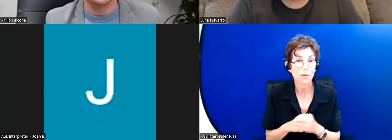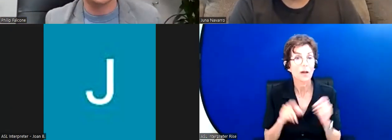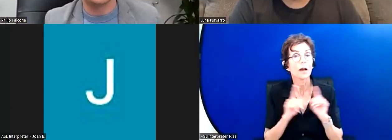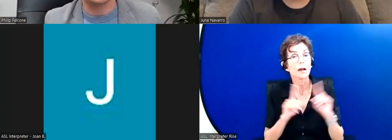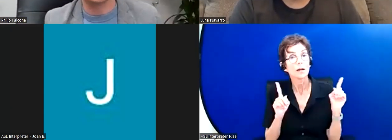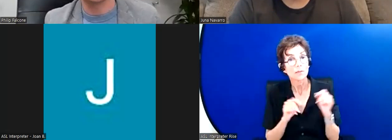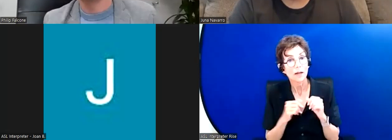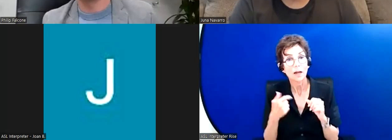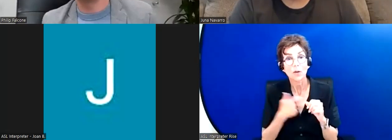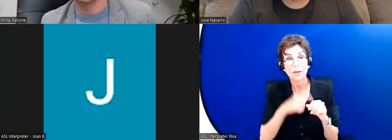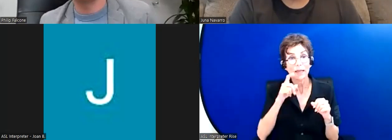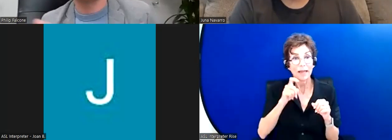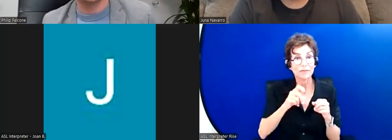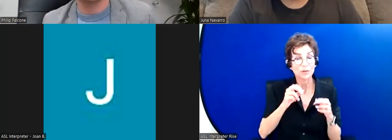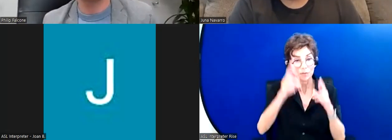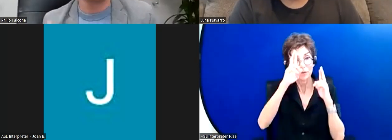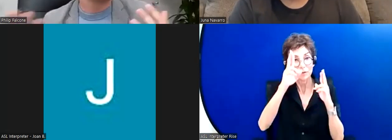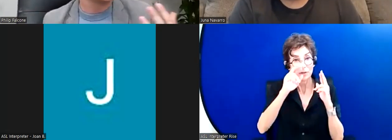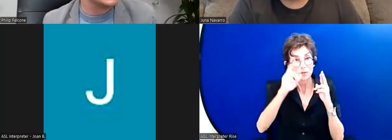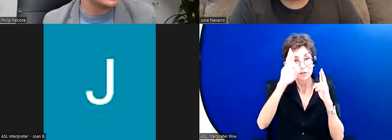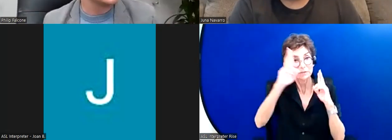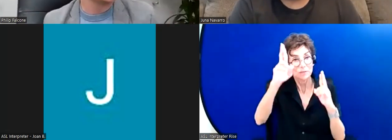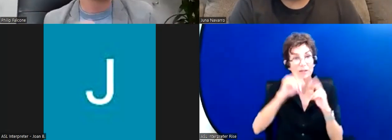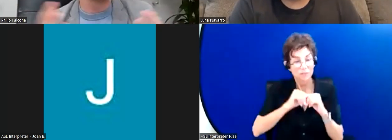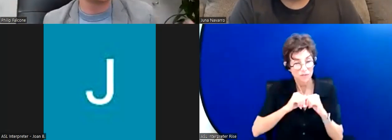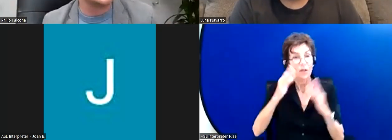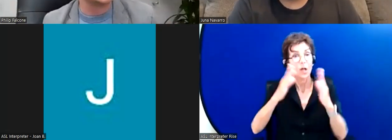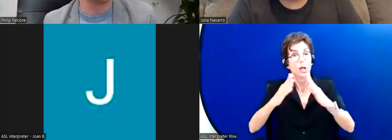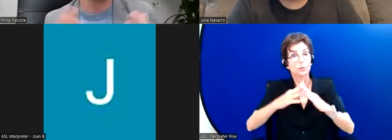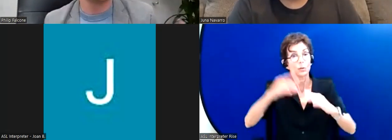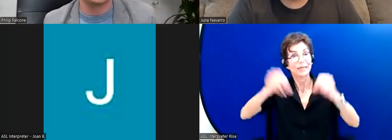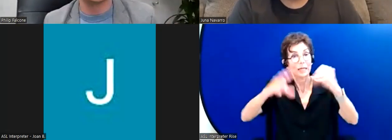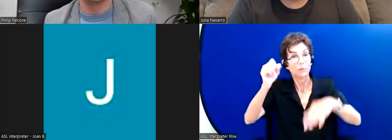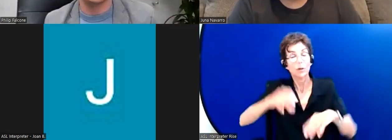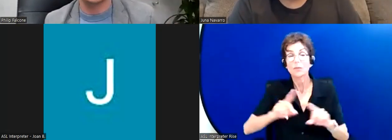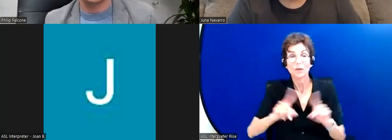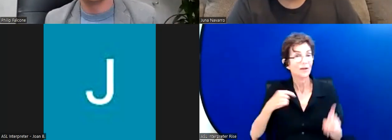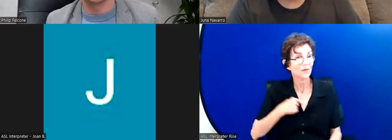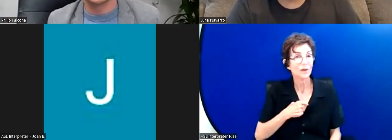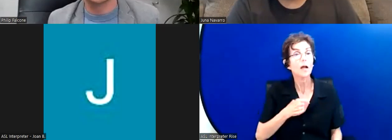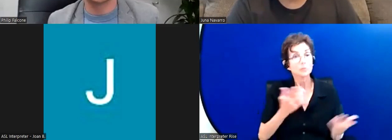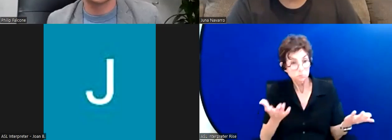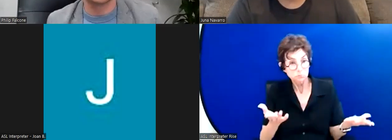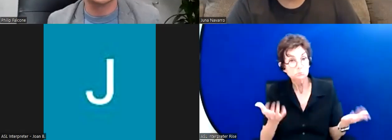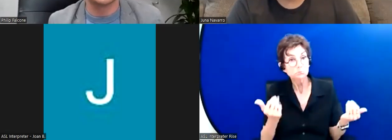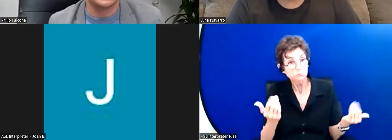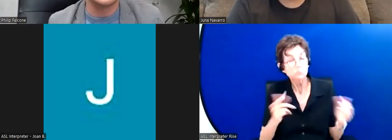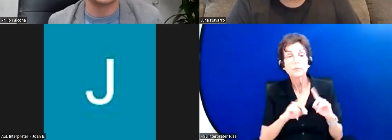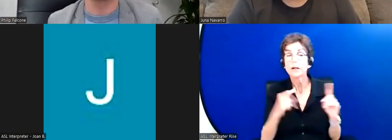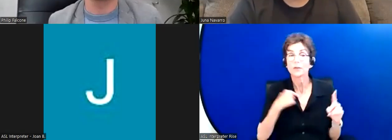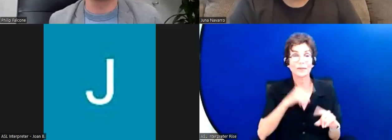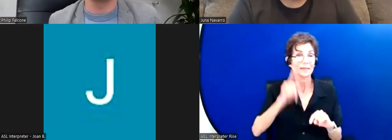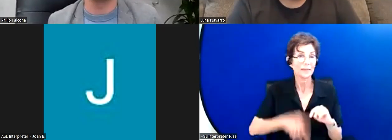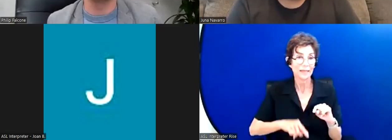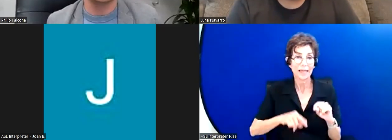community input, of course, but also we can't just sit around and just wait and wait and wait. And one of the things that I had told Rachel and Juan,